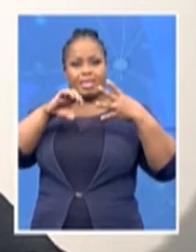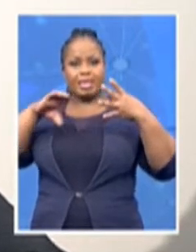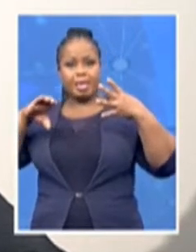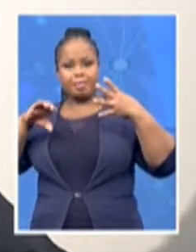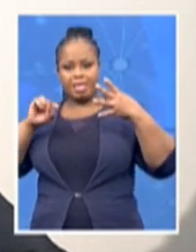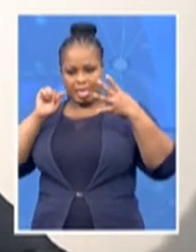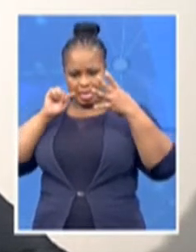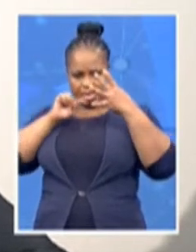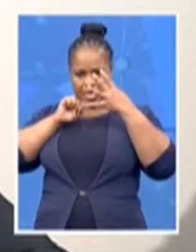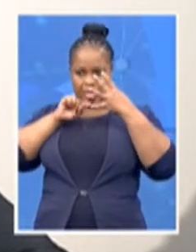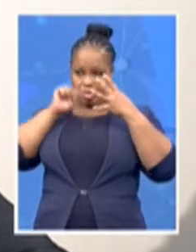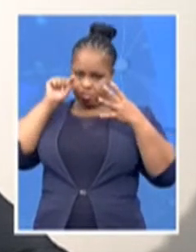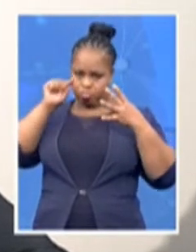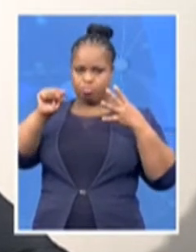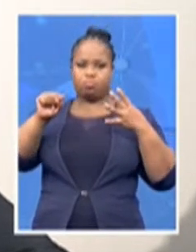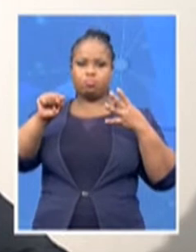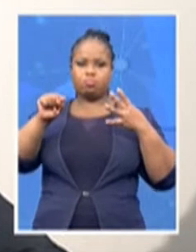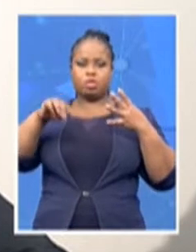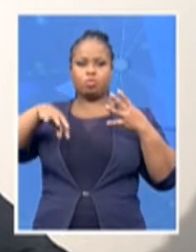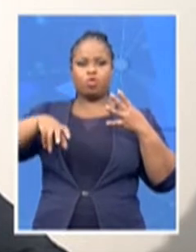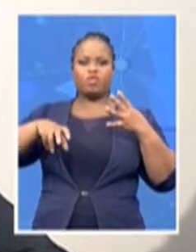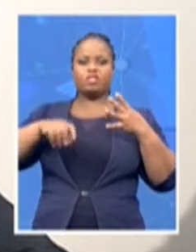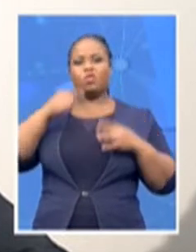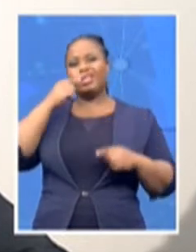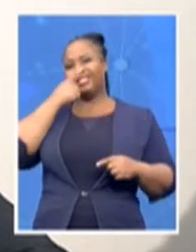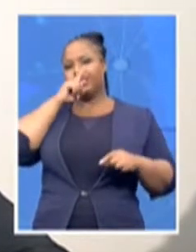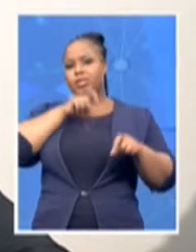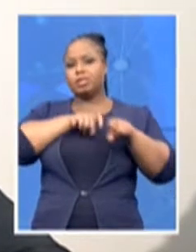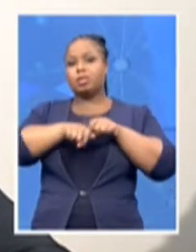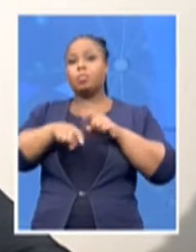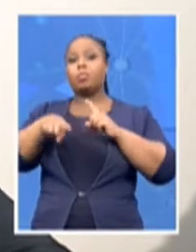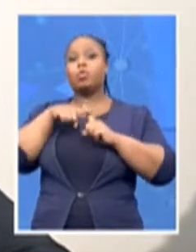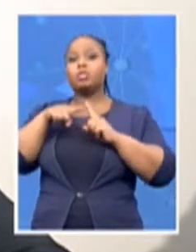cases, you were 12%